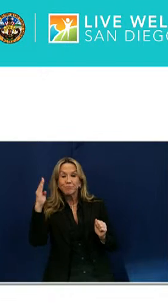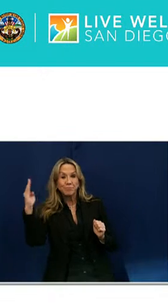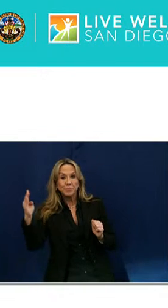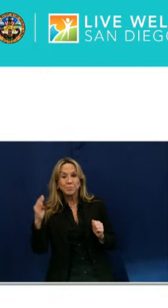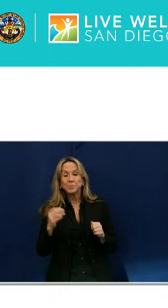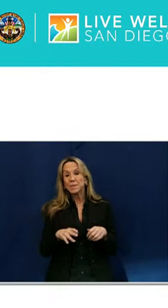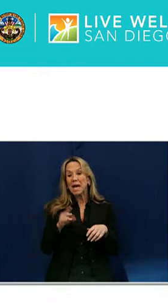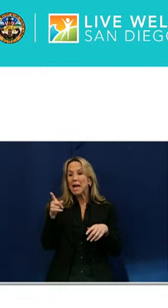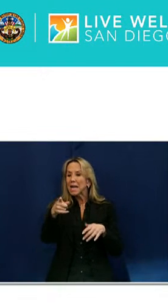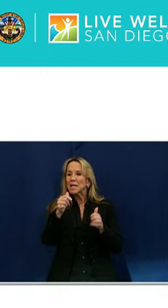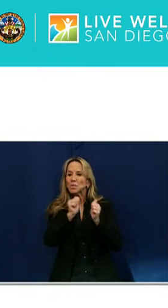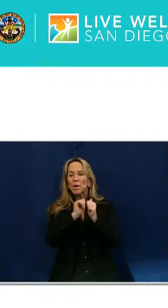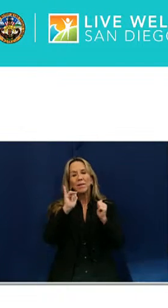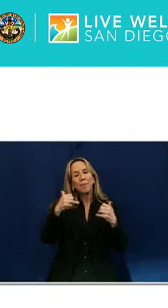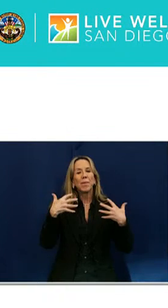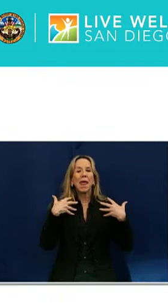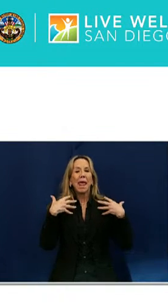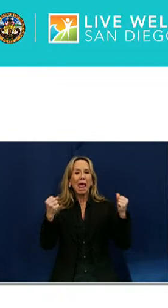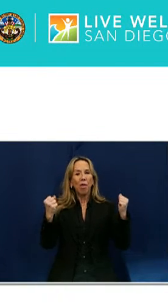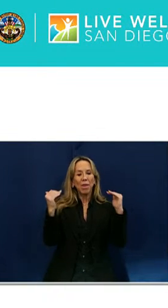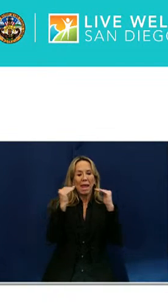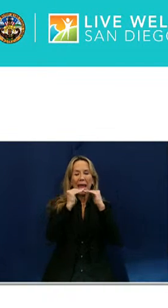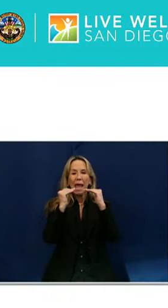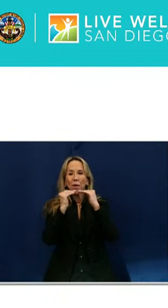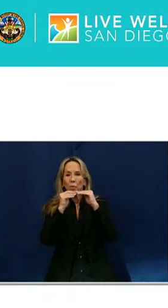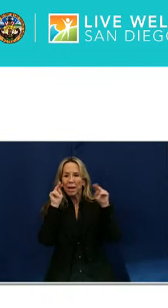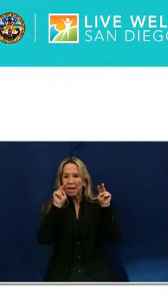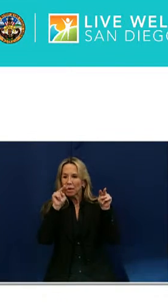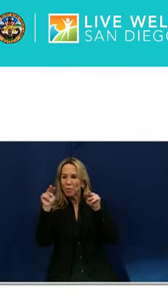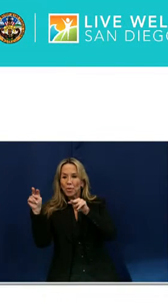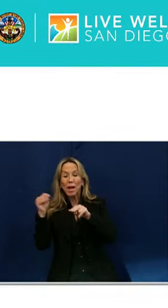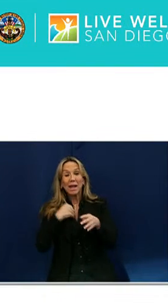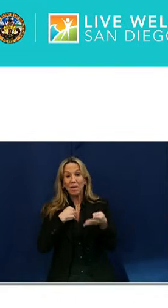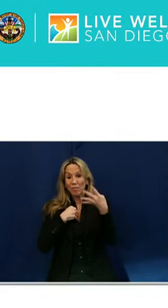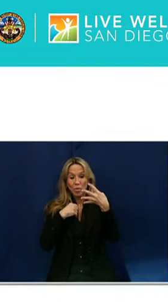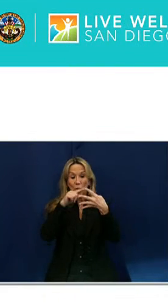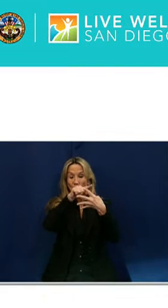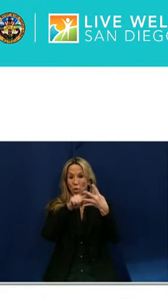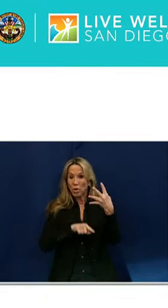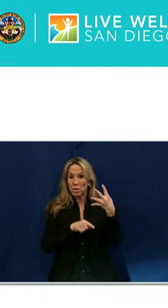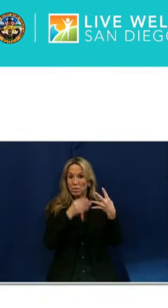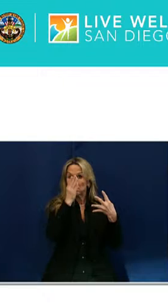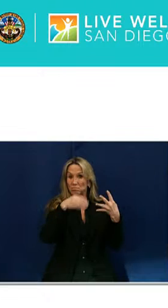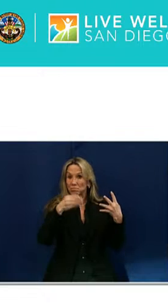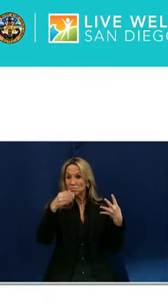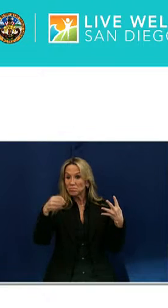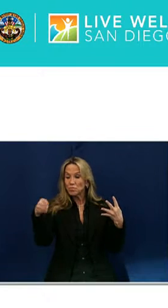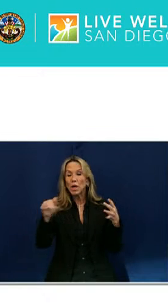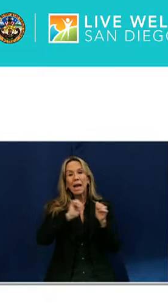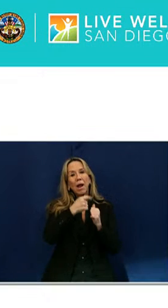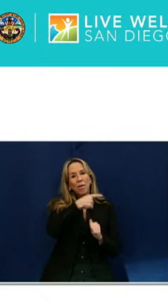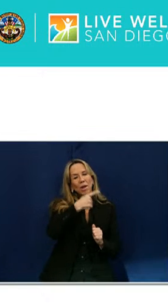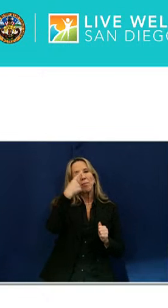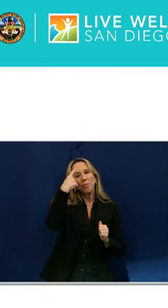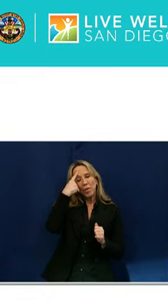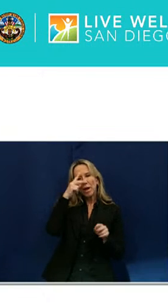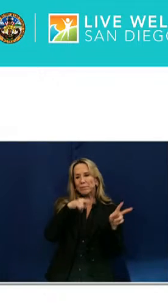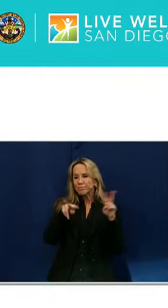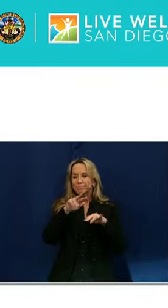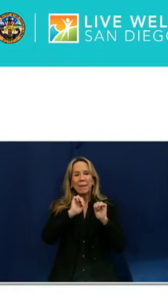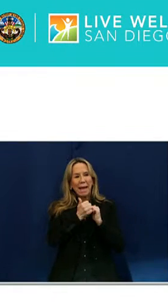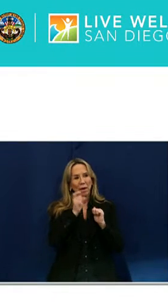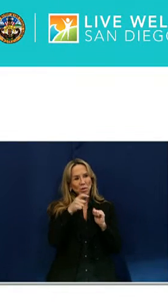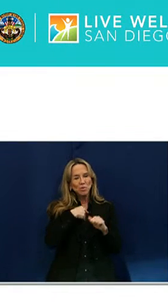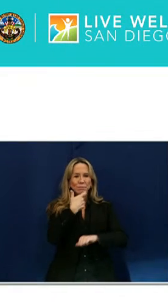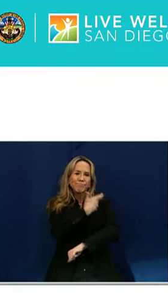cross-cutting health equity lens, but they created 4 phases of how they thought the American population should be